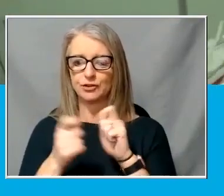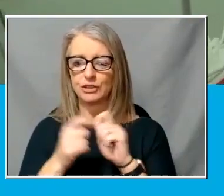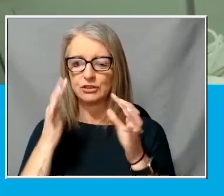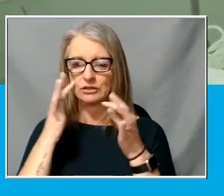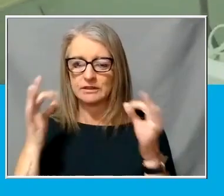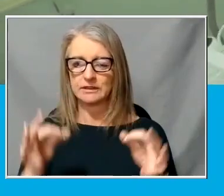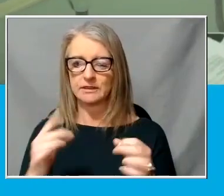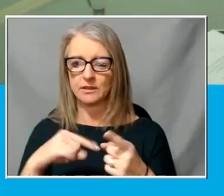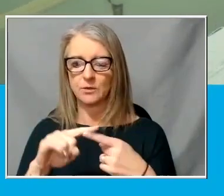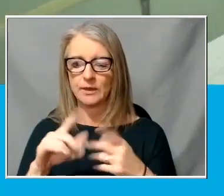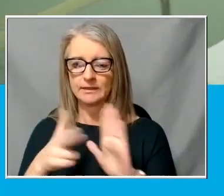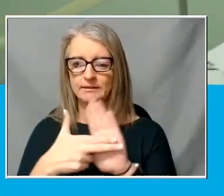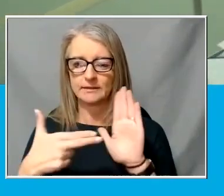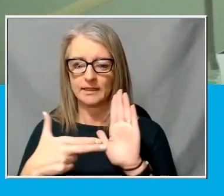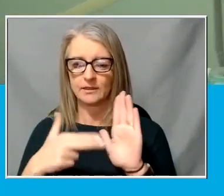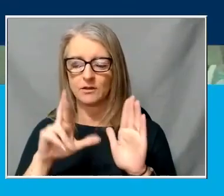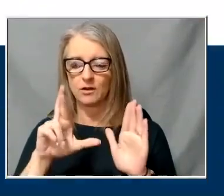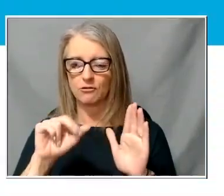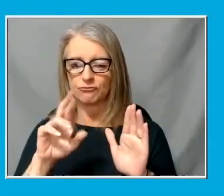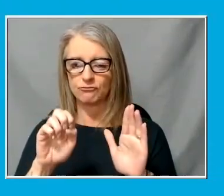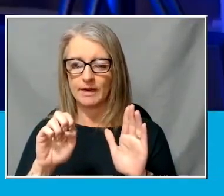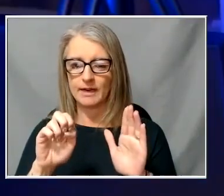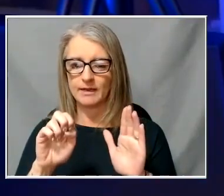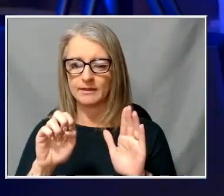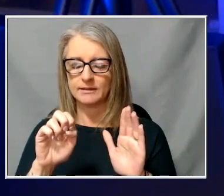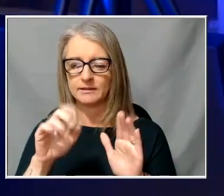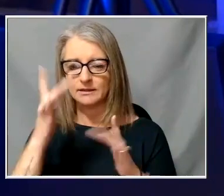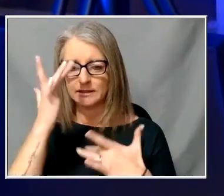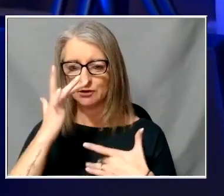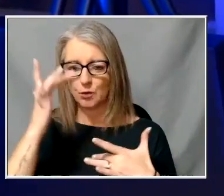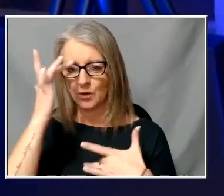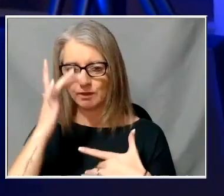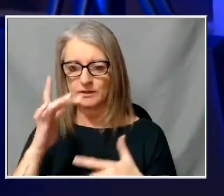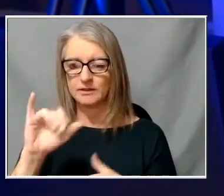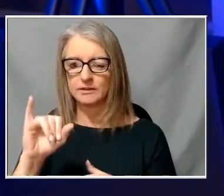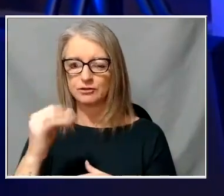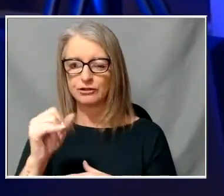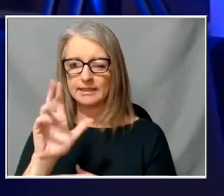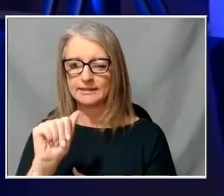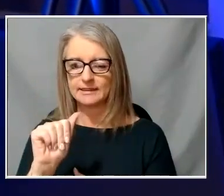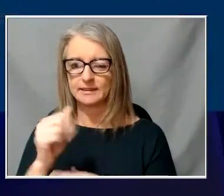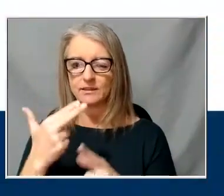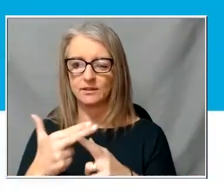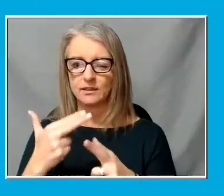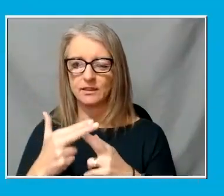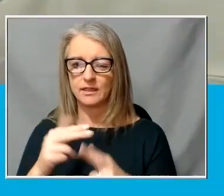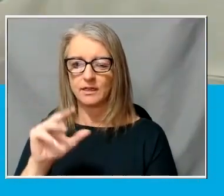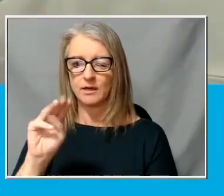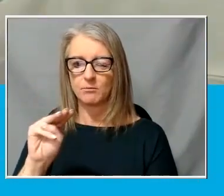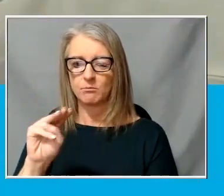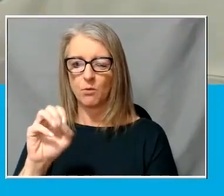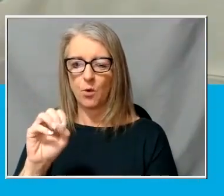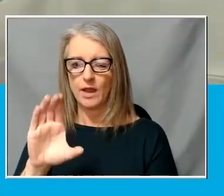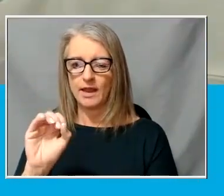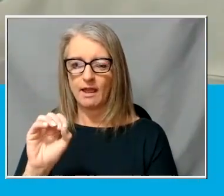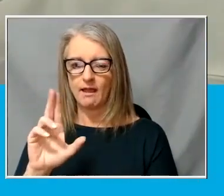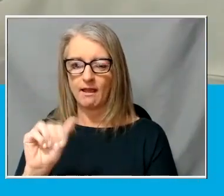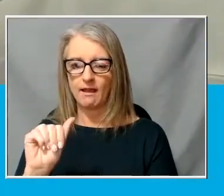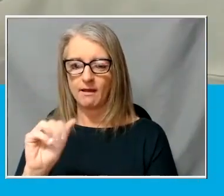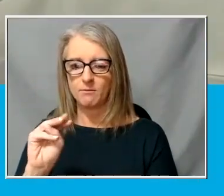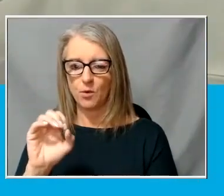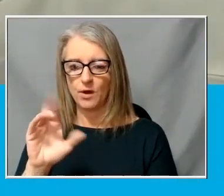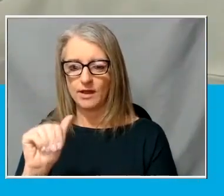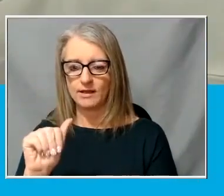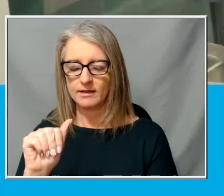when diagnosed with a rare blood vessel disorder. I'm Jessica Lovell. It's called Moya-Moya disease. Jessica McClintock had